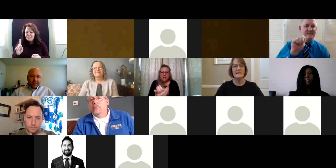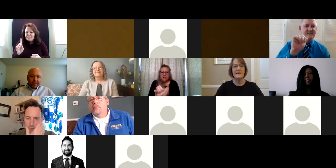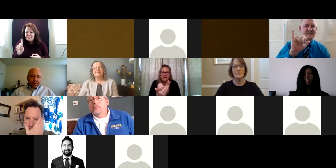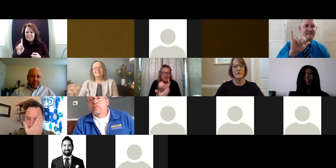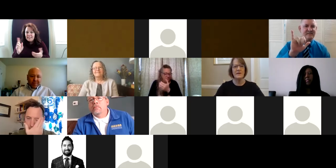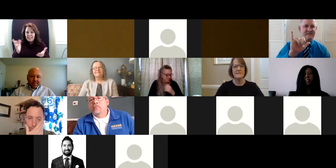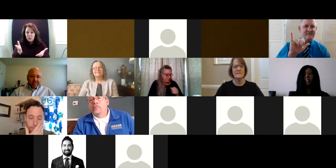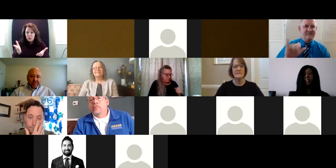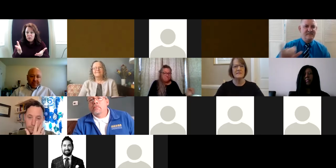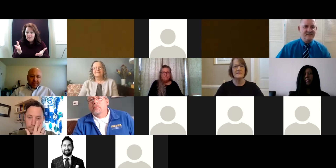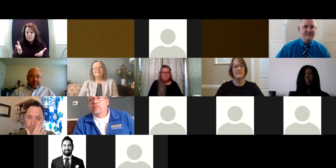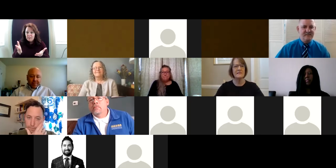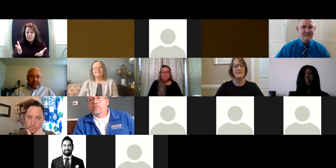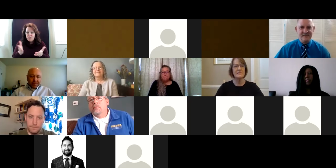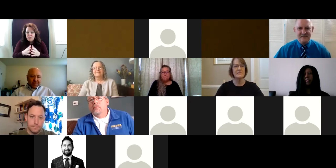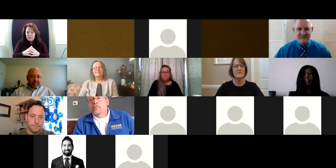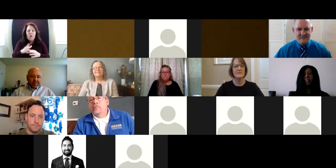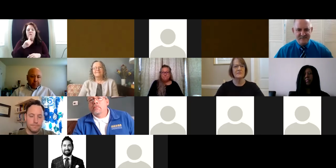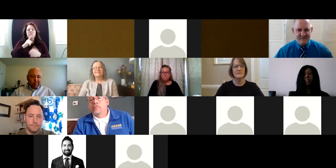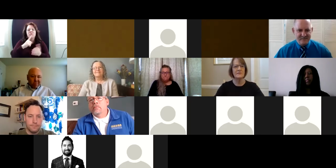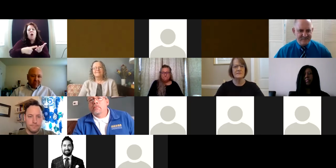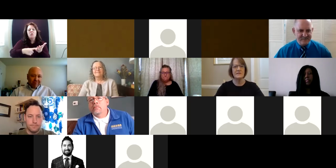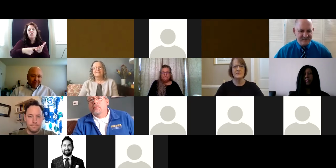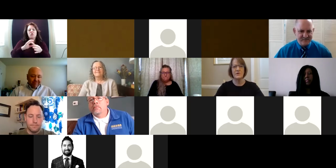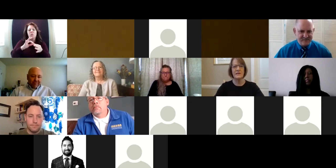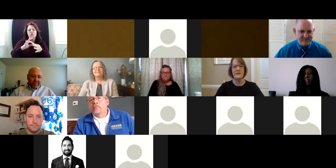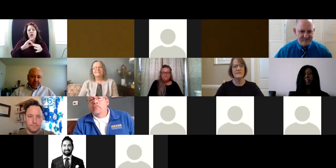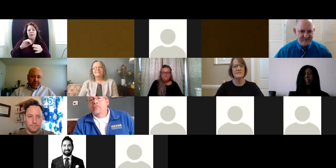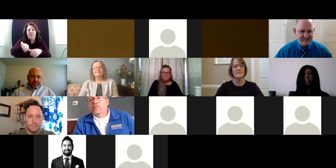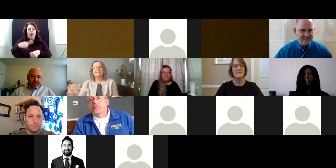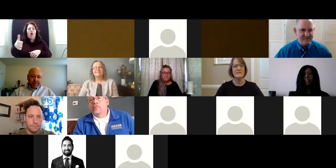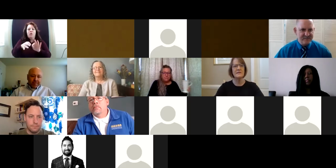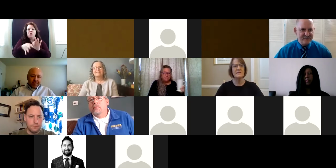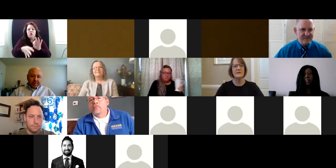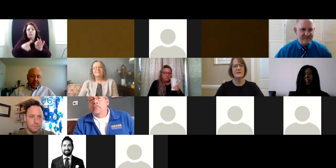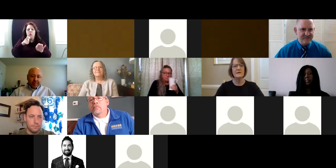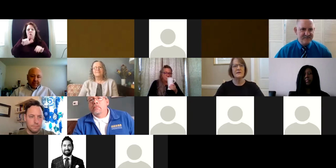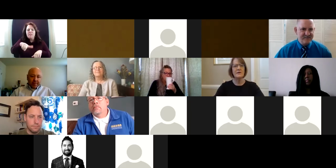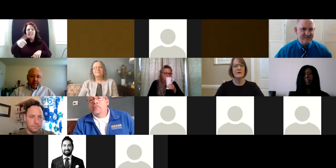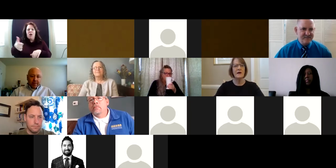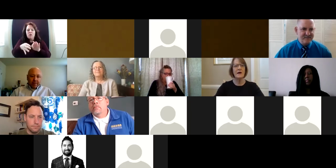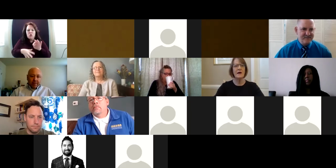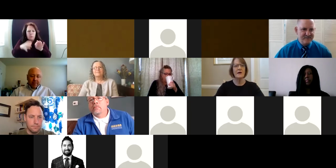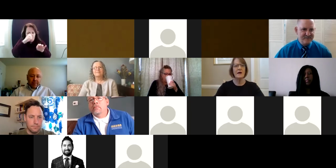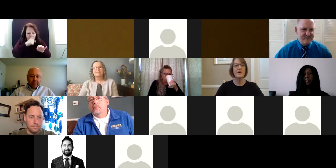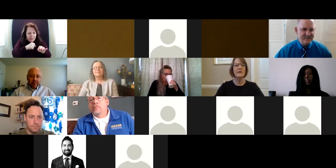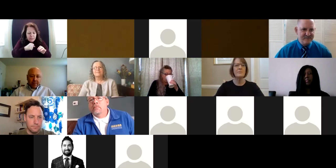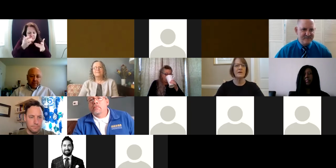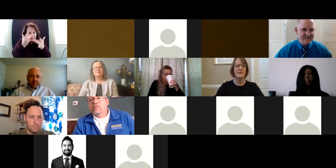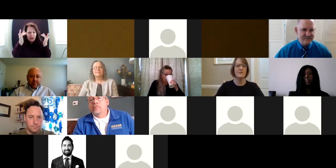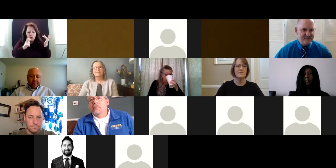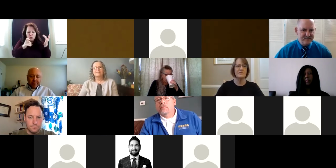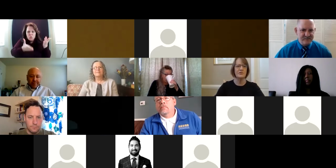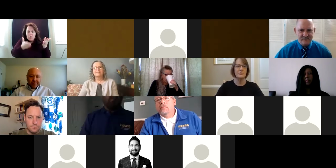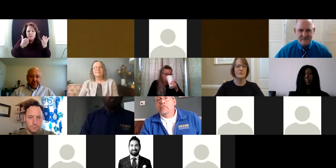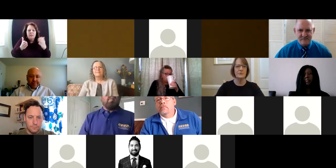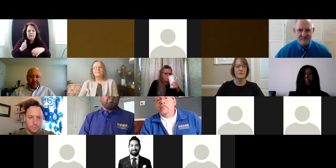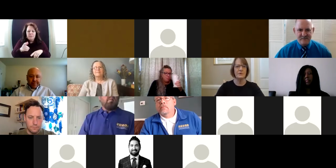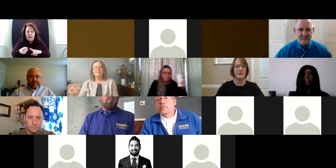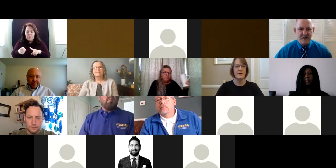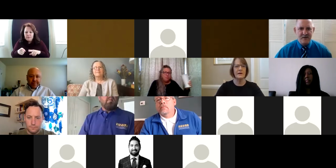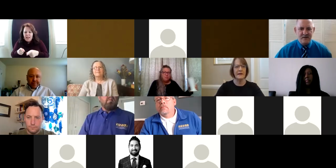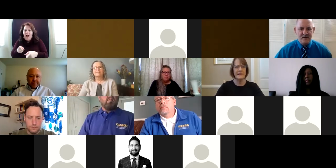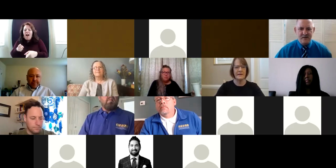Is Clayton with us? Is he joining us? Yes. I'm talking about the other